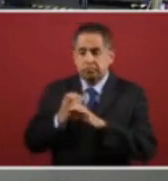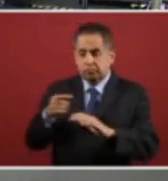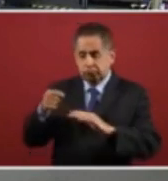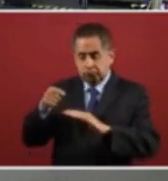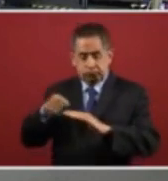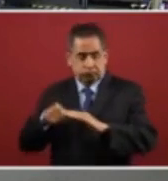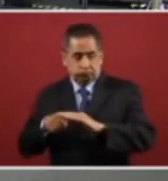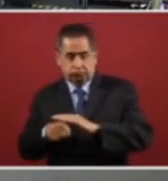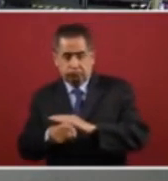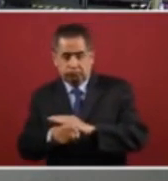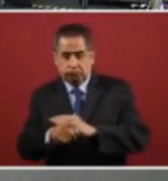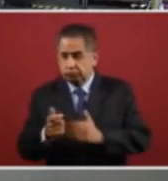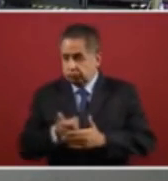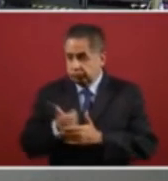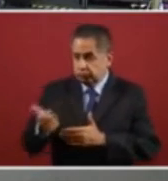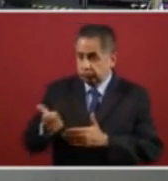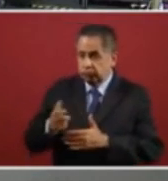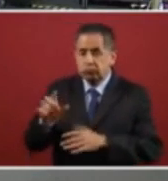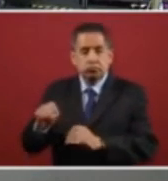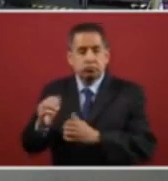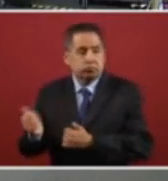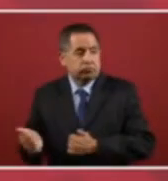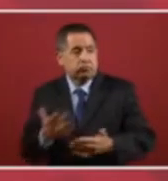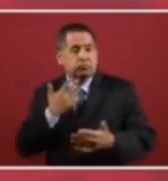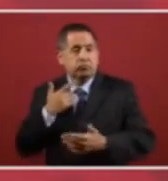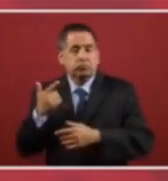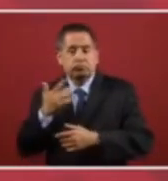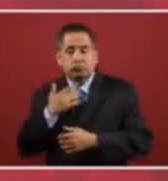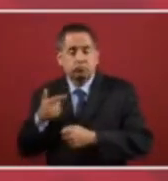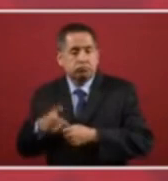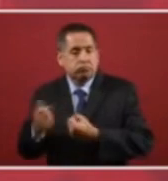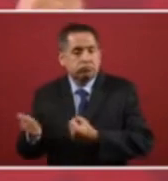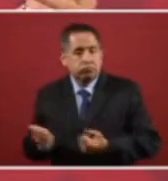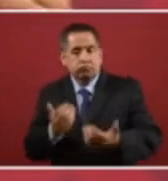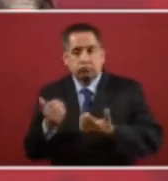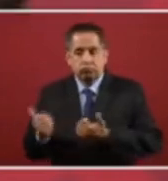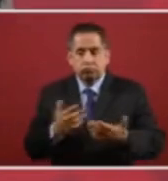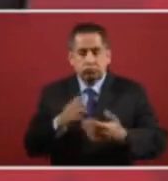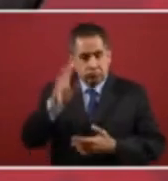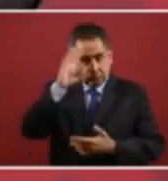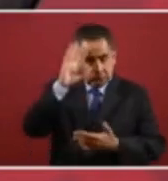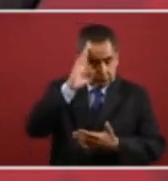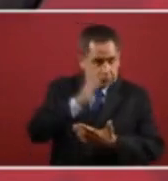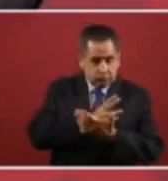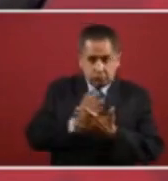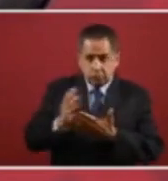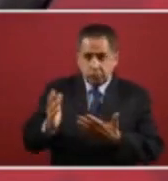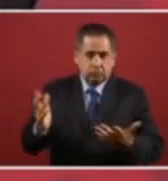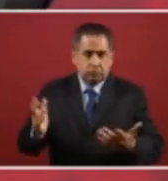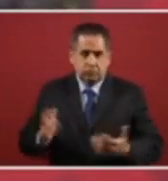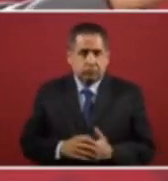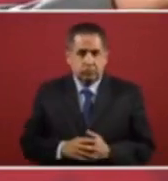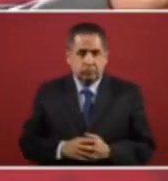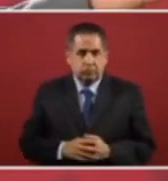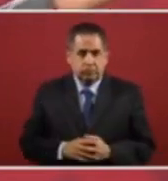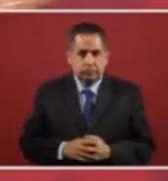these gas ducts or the transport of gas in an excessive